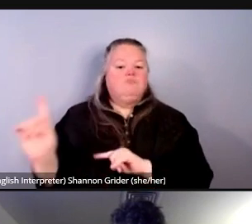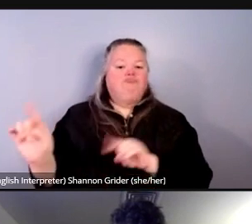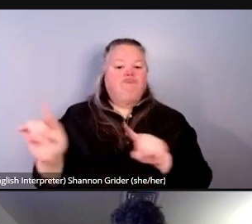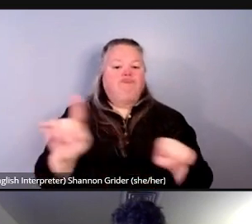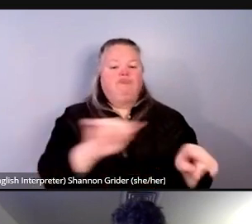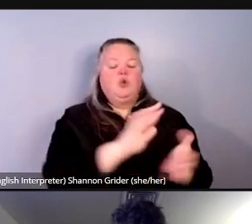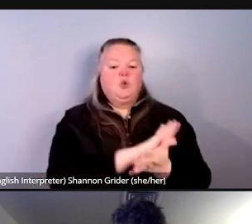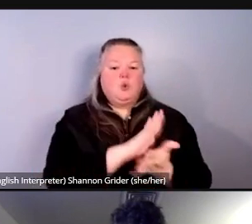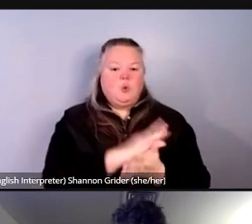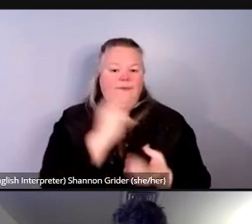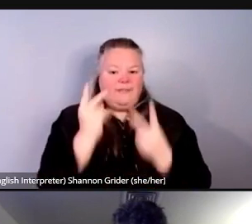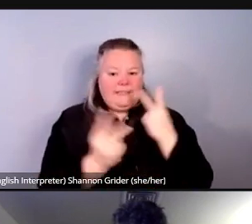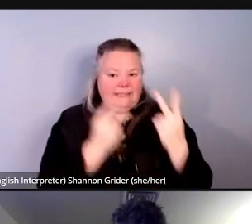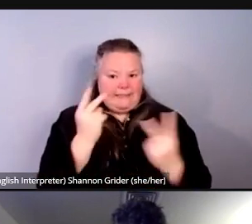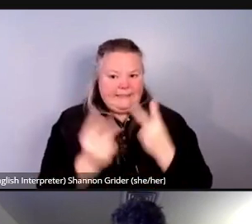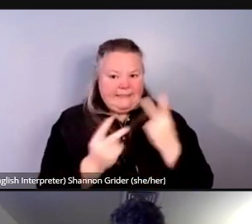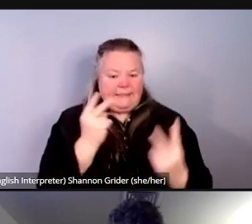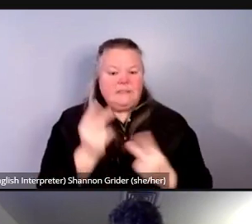So that's sort of the